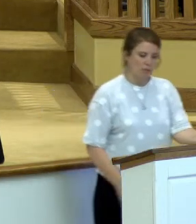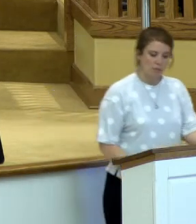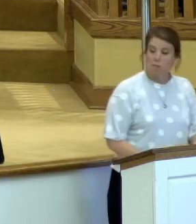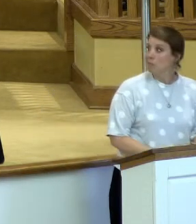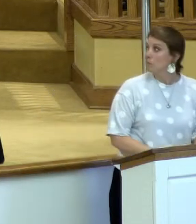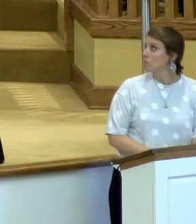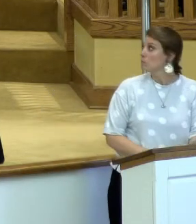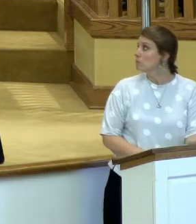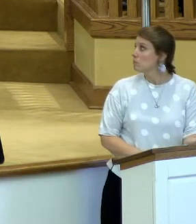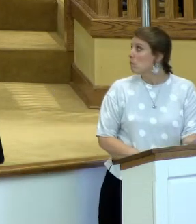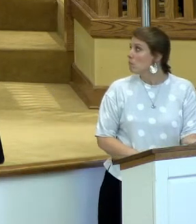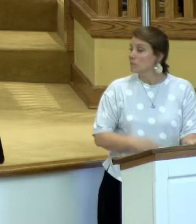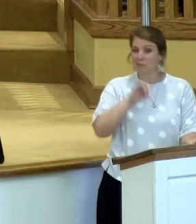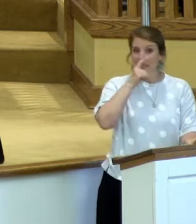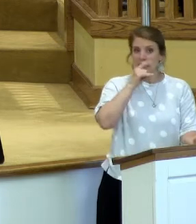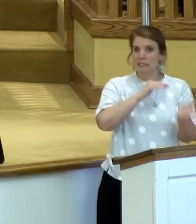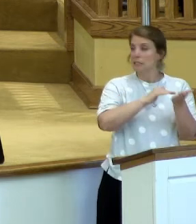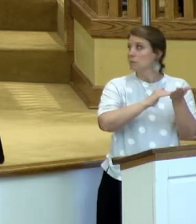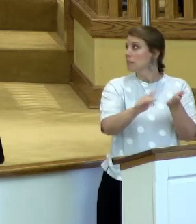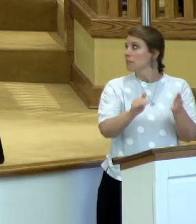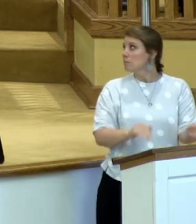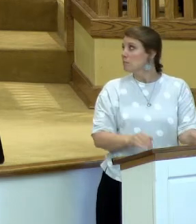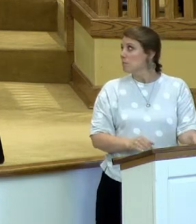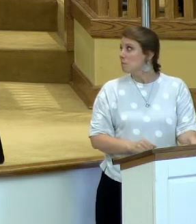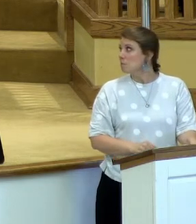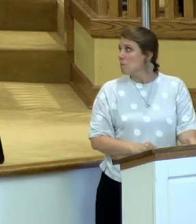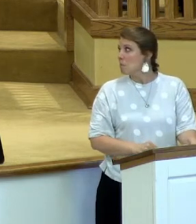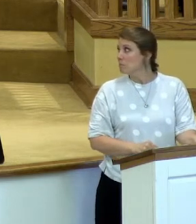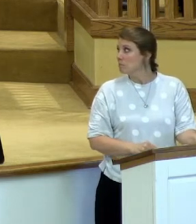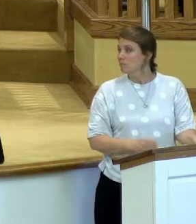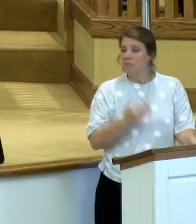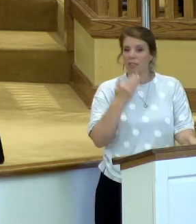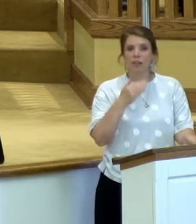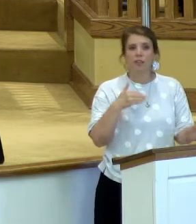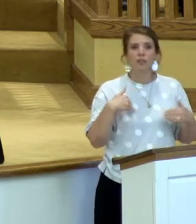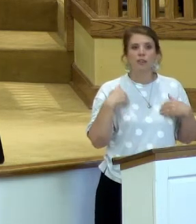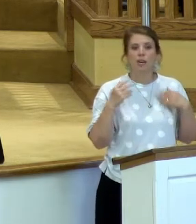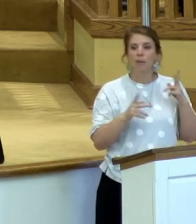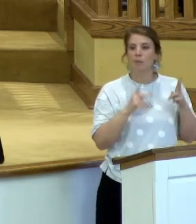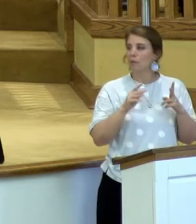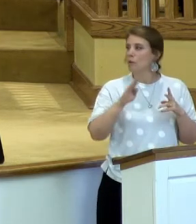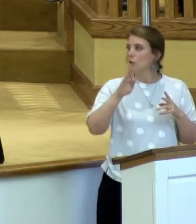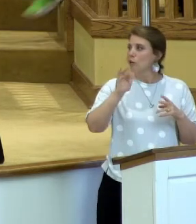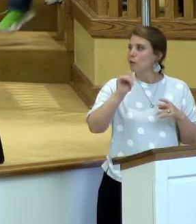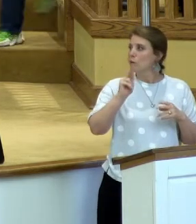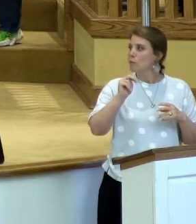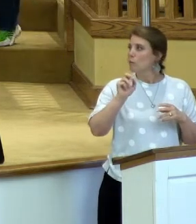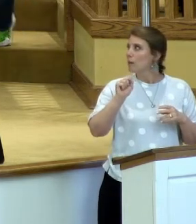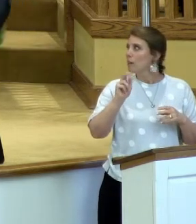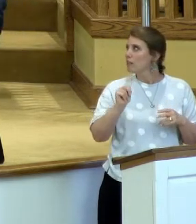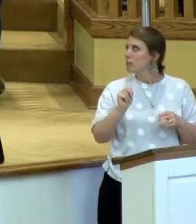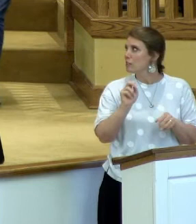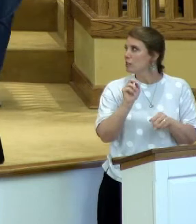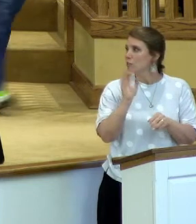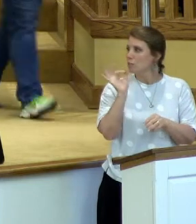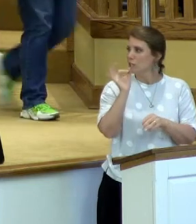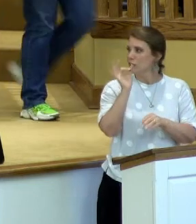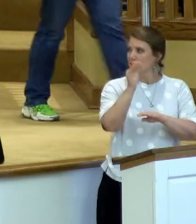Thank you, Robbie. Thank you, Miss Marissa. Kids, you are dismissed. You are dismissed. Thank you, young people. Let's see. Branson's preaching tonight. Brent's a